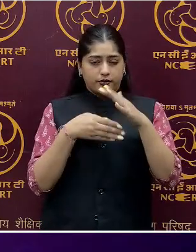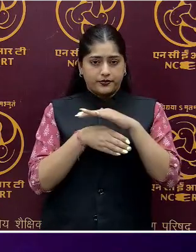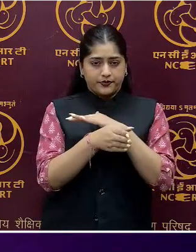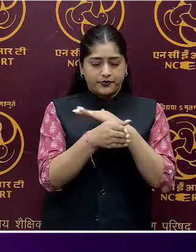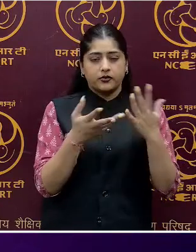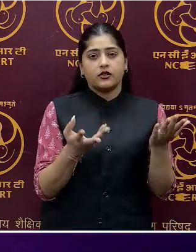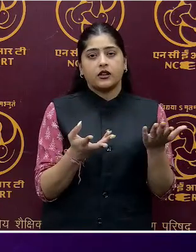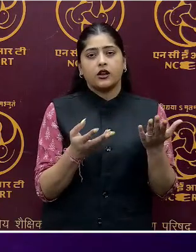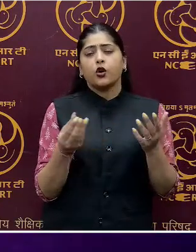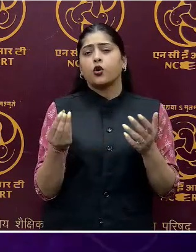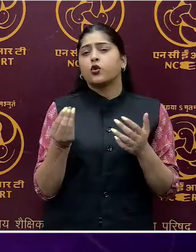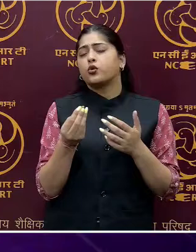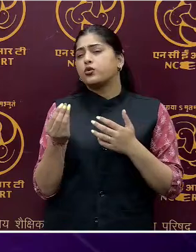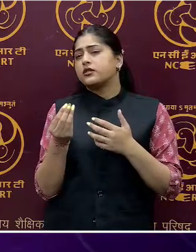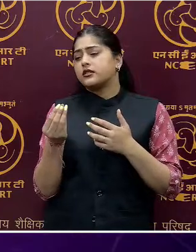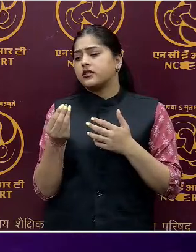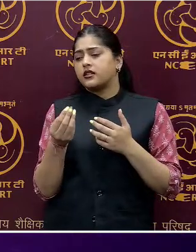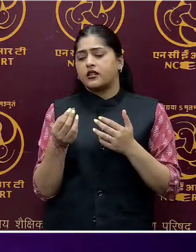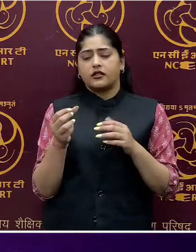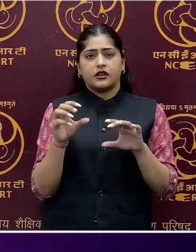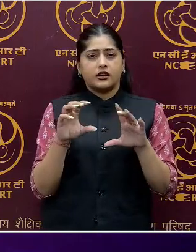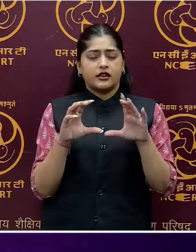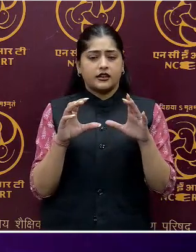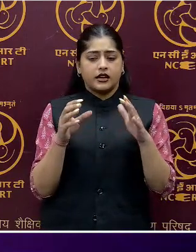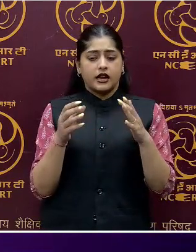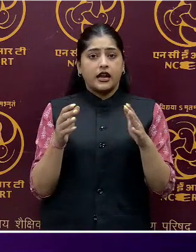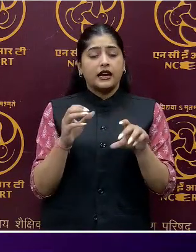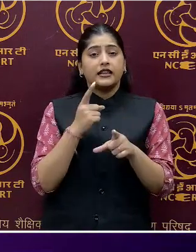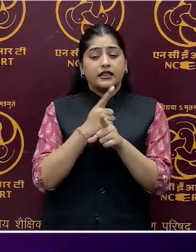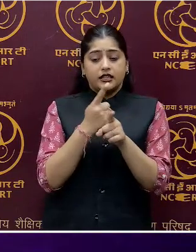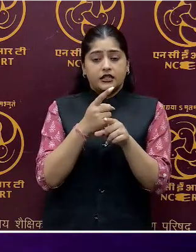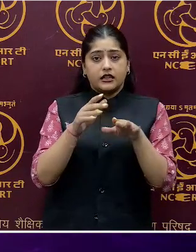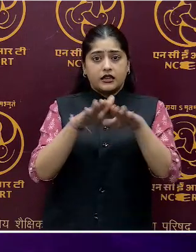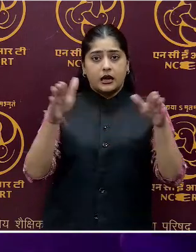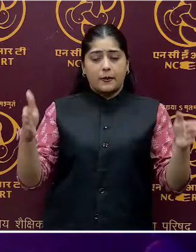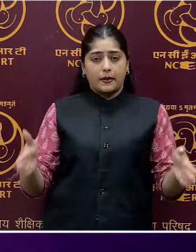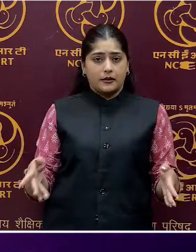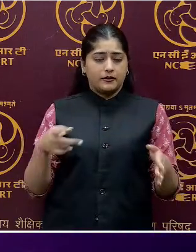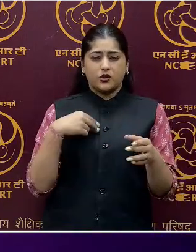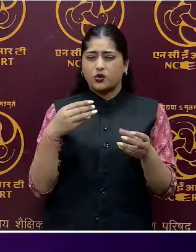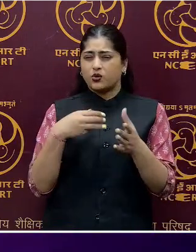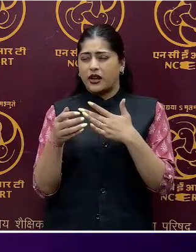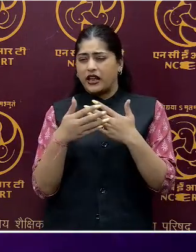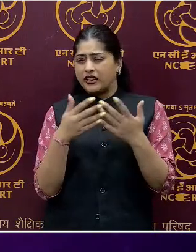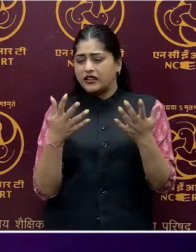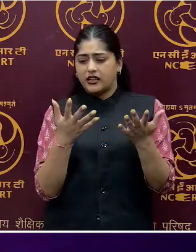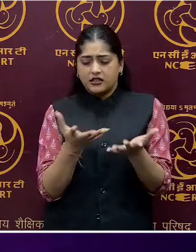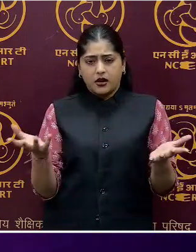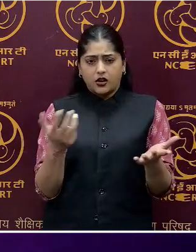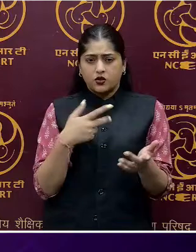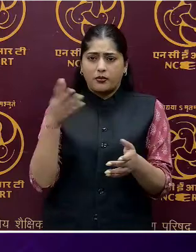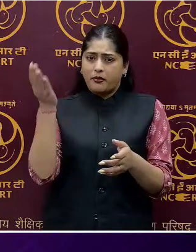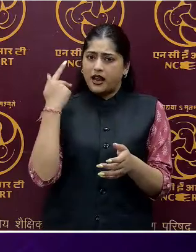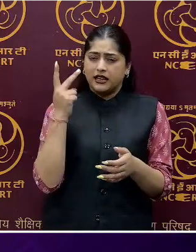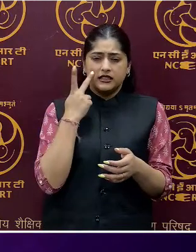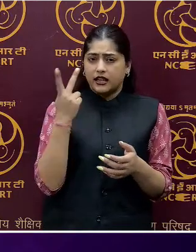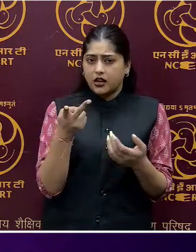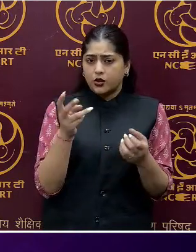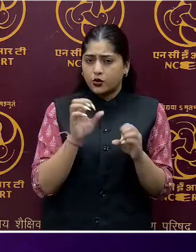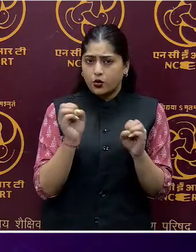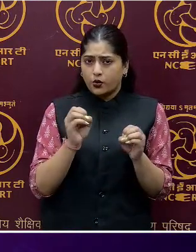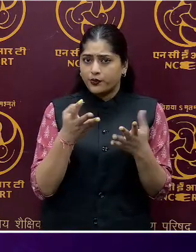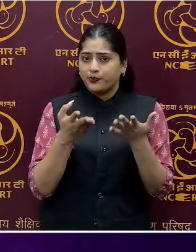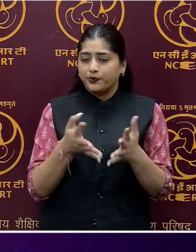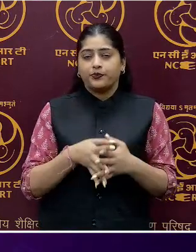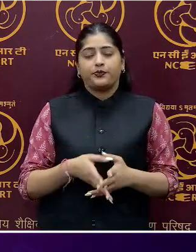There is an unfamiliar object on their teacher's table. So class 2 students are not much familiar what is being on the top of the